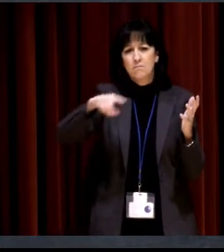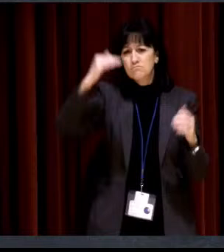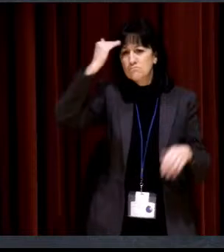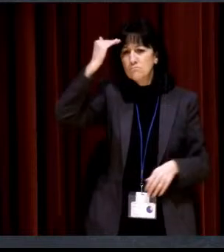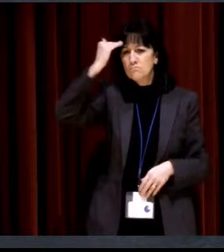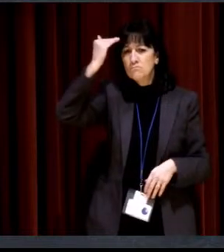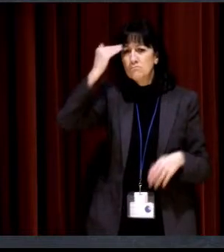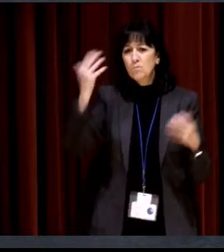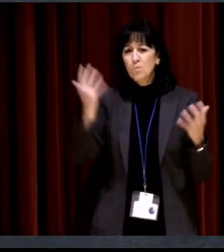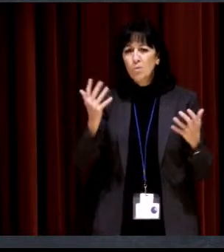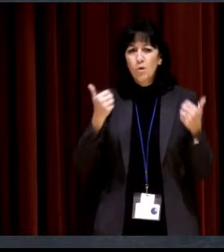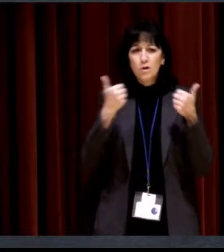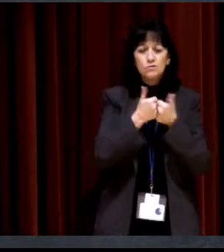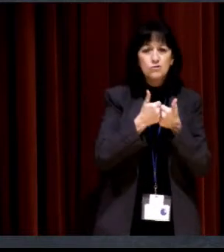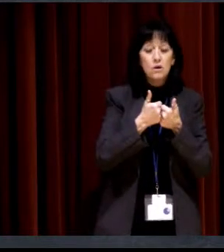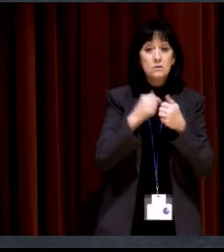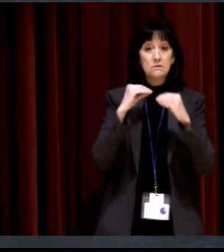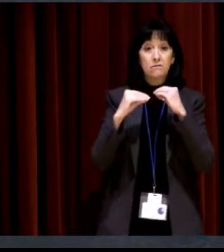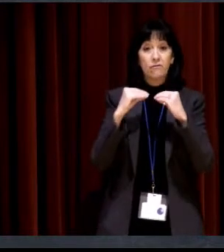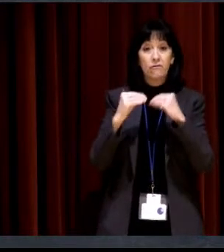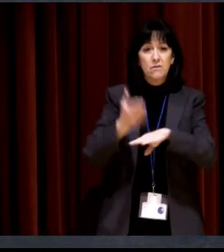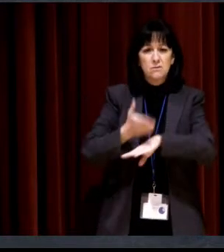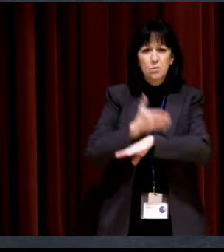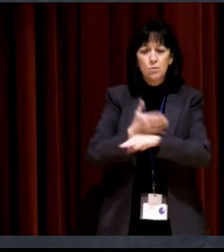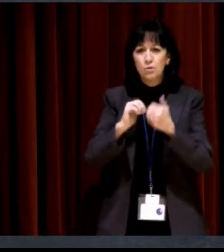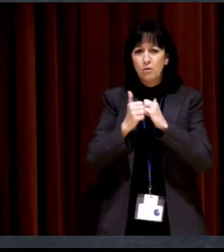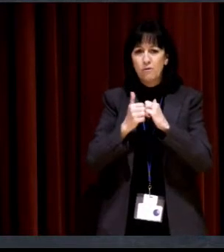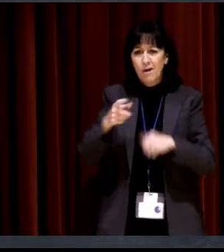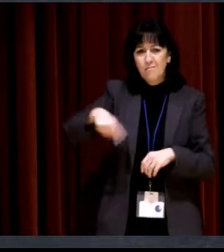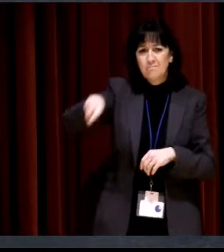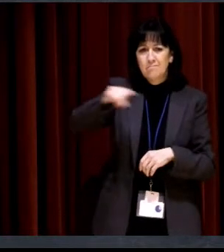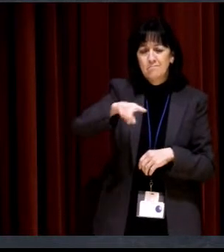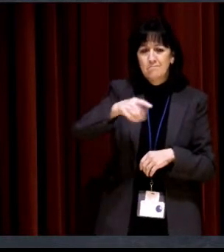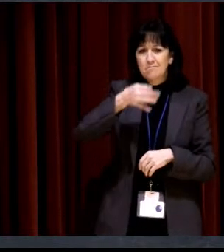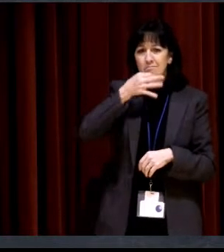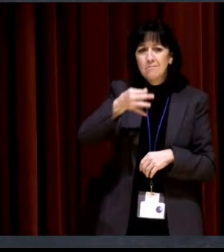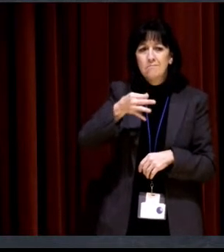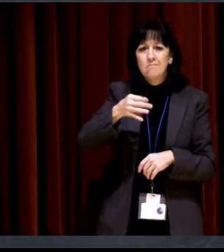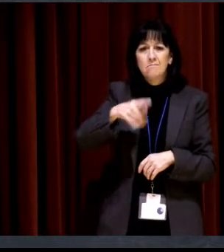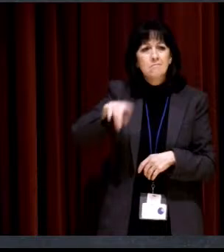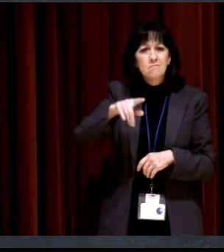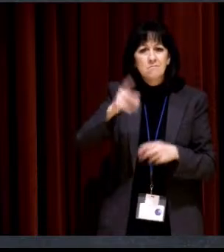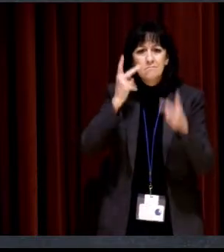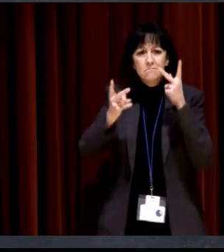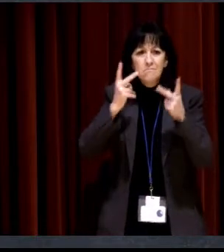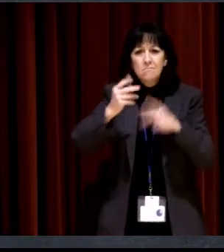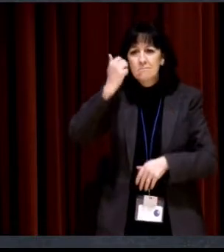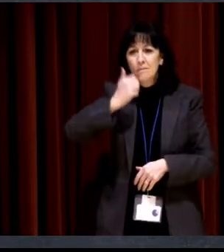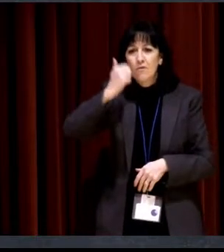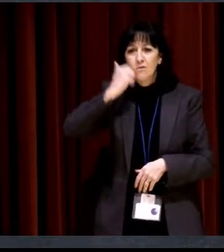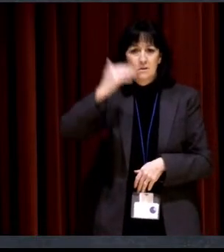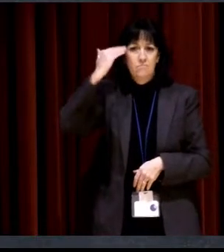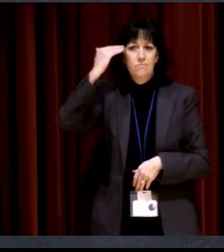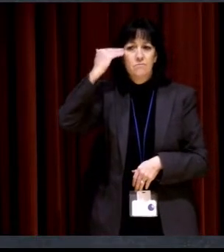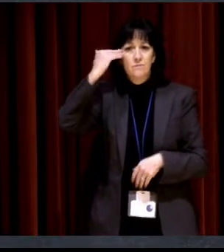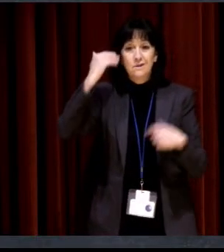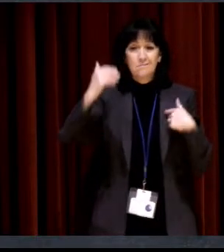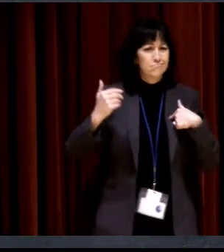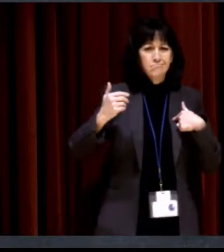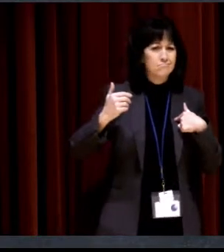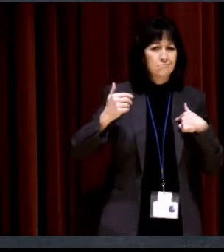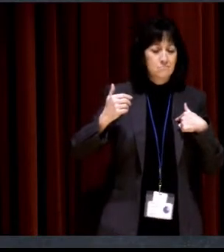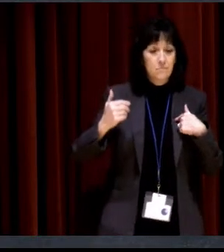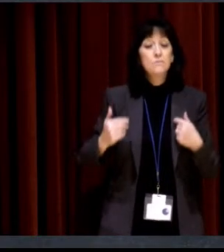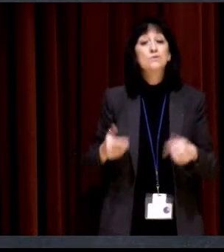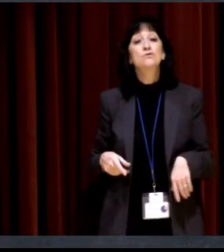our educators, and our families face here in the city of Wilmington. This, it's interesting, you know, today